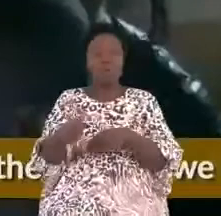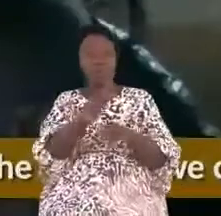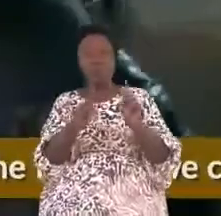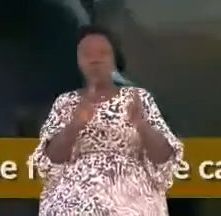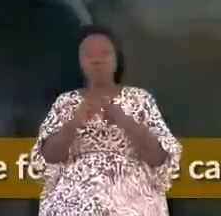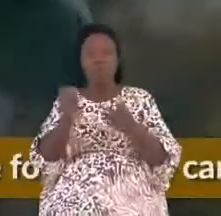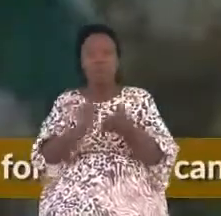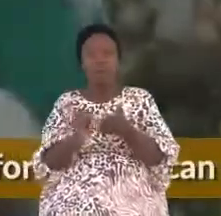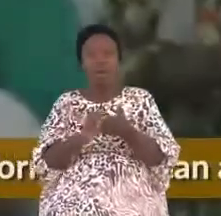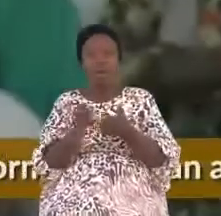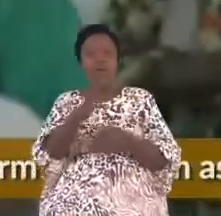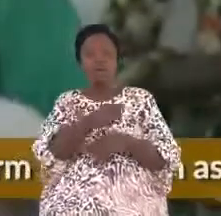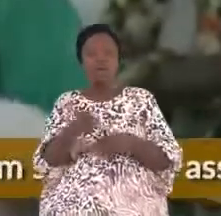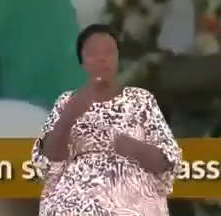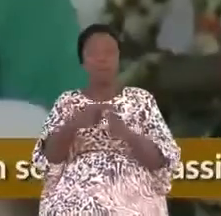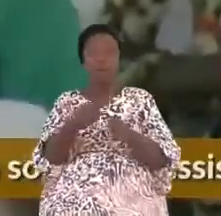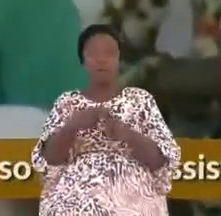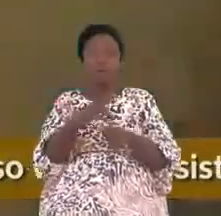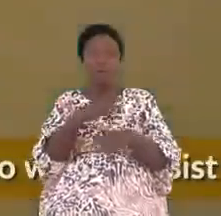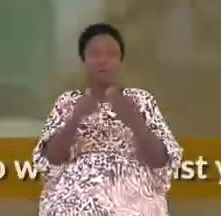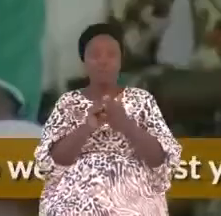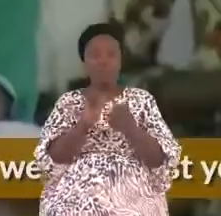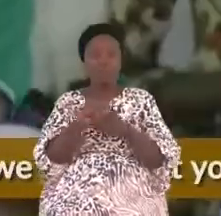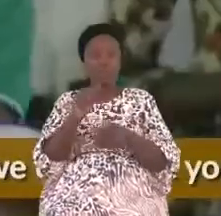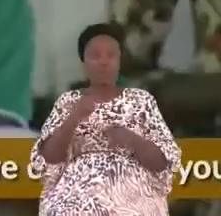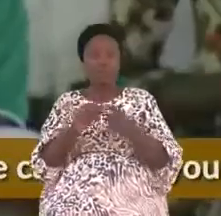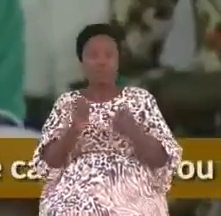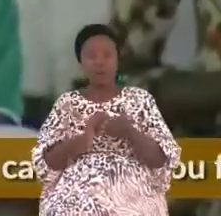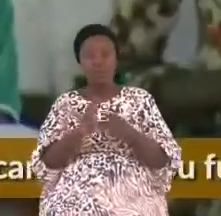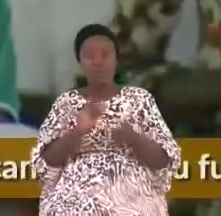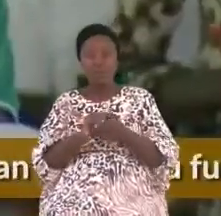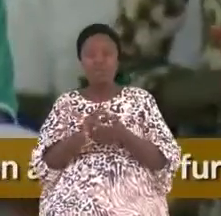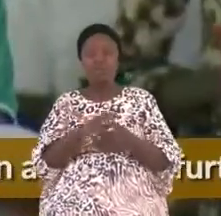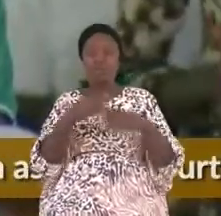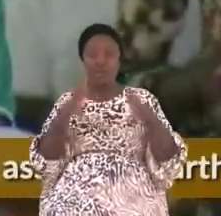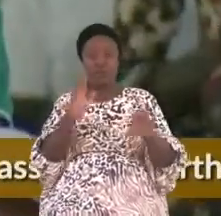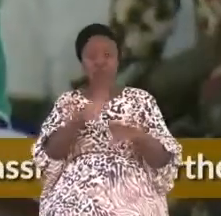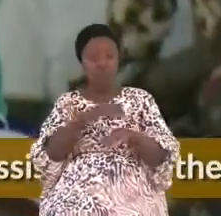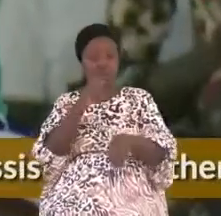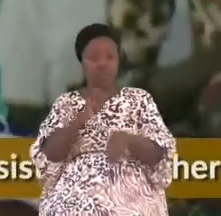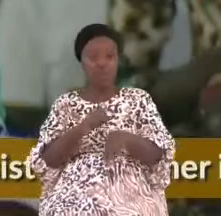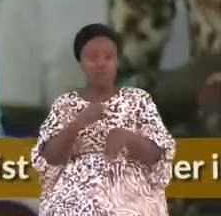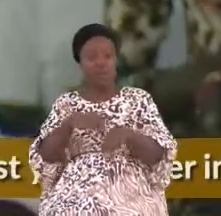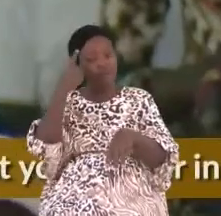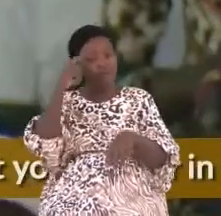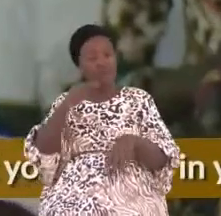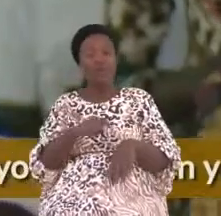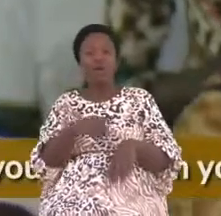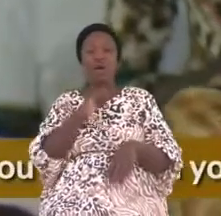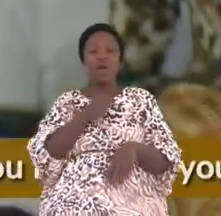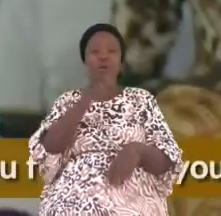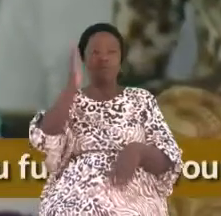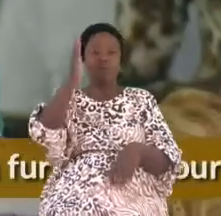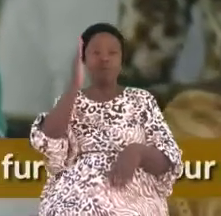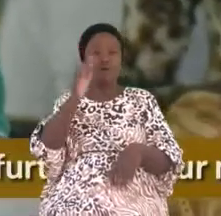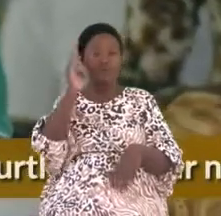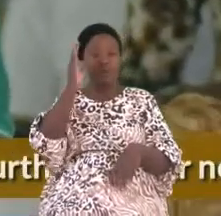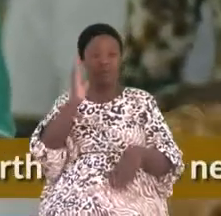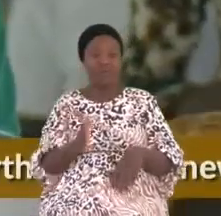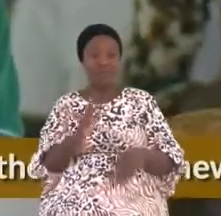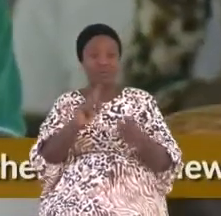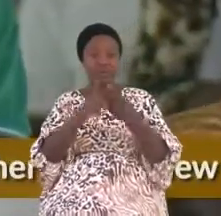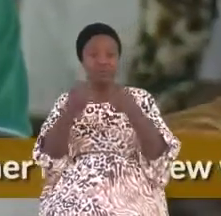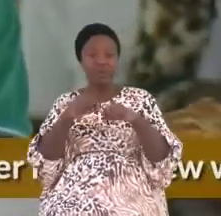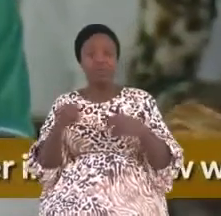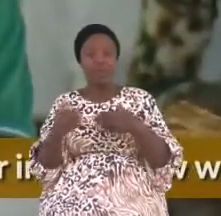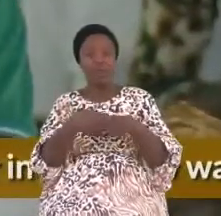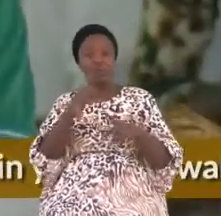right hand side and those across at the car park in the in the college there please attend to